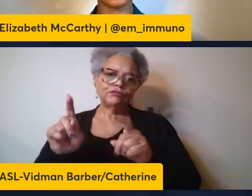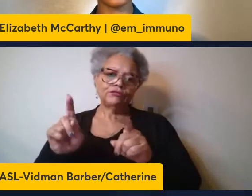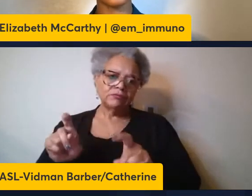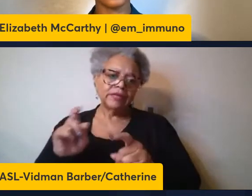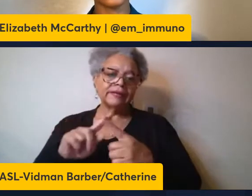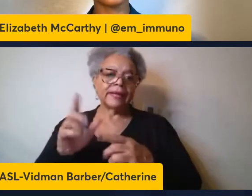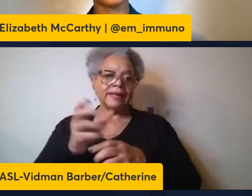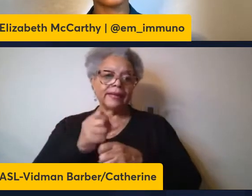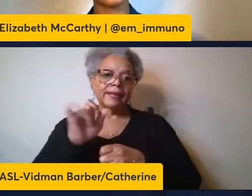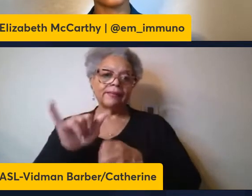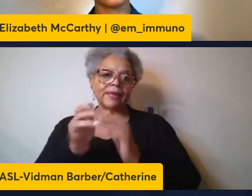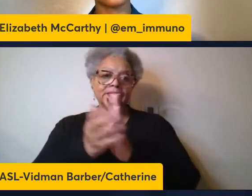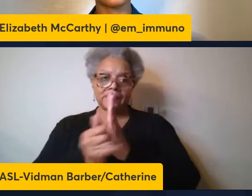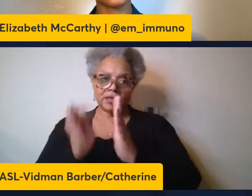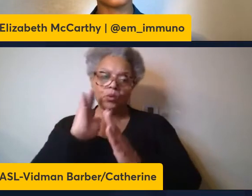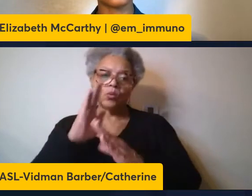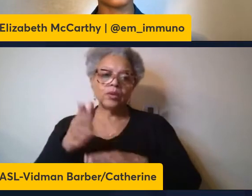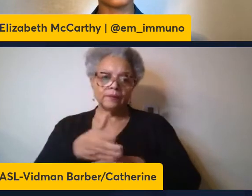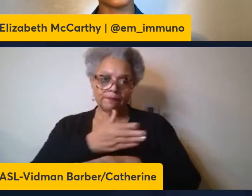help.